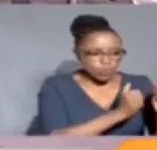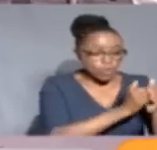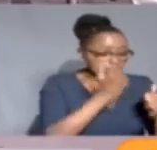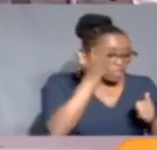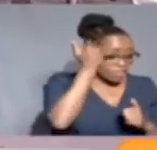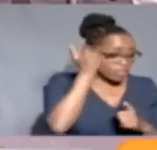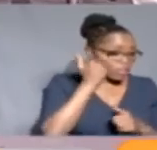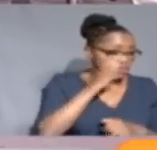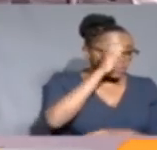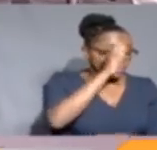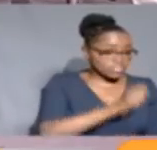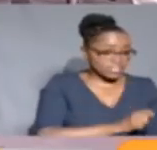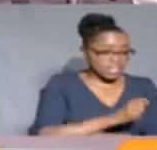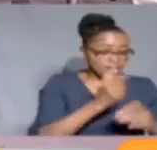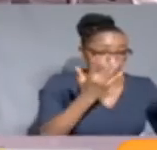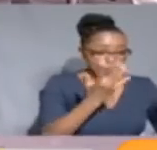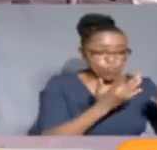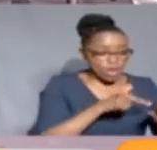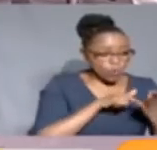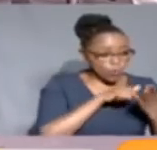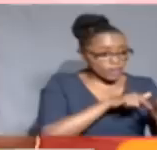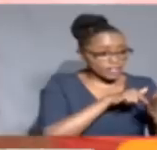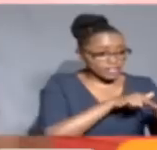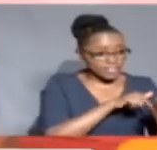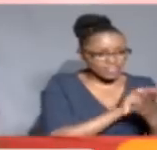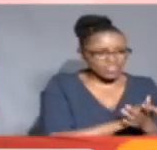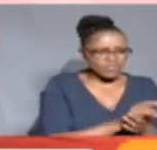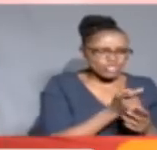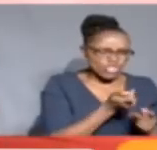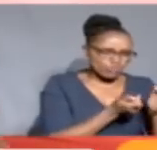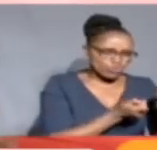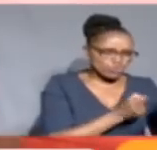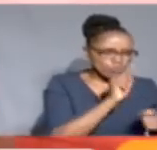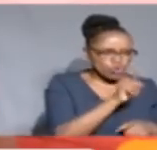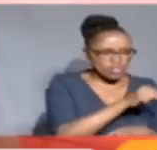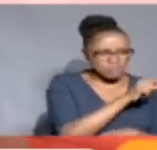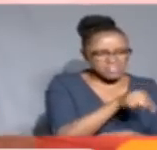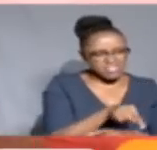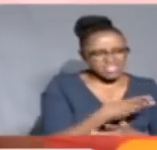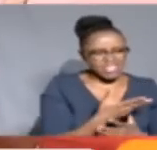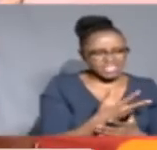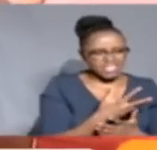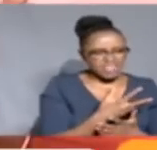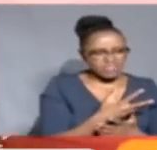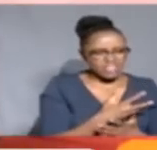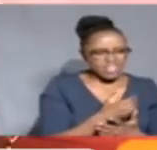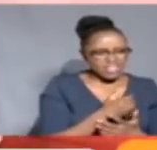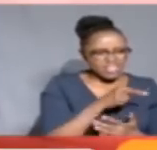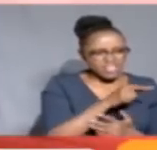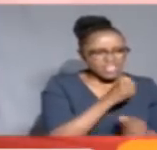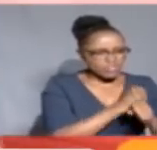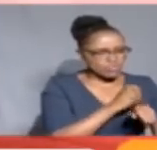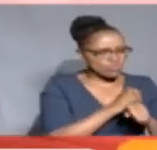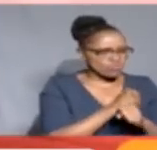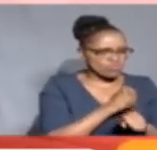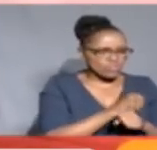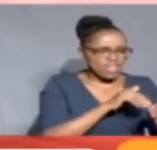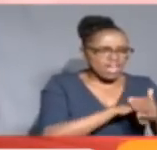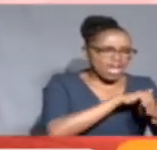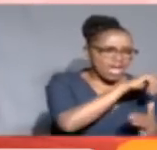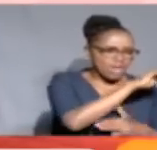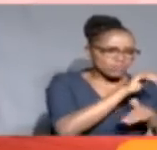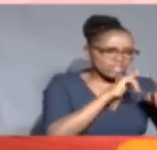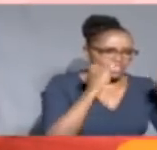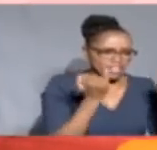judiciary, whereby we are insisting that petty offenders should actually go serve their terms outside the